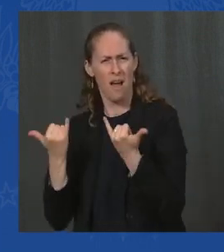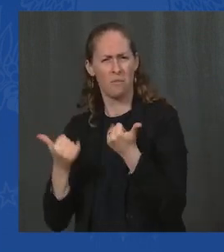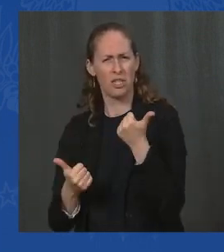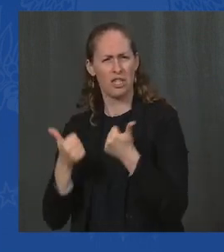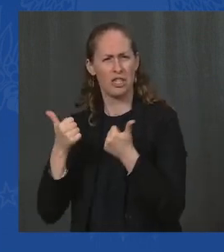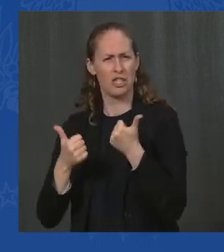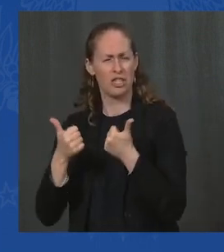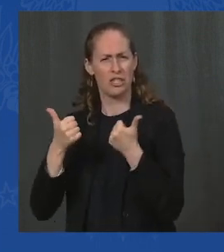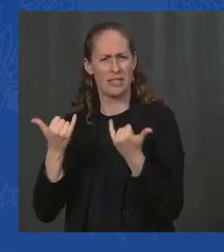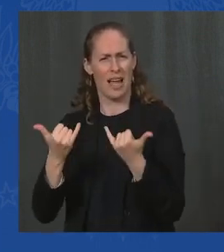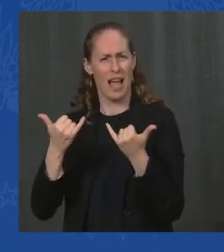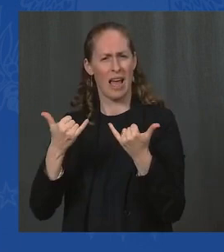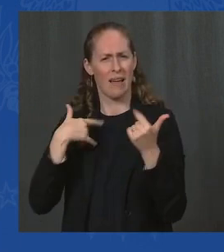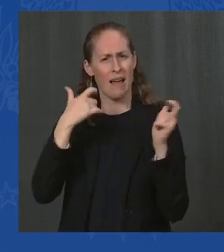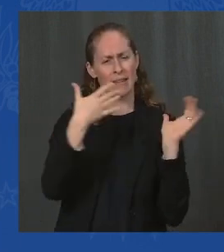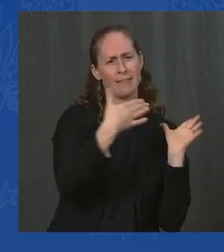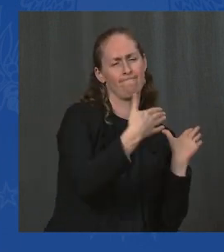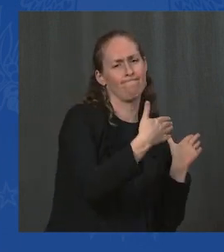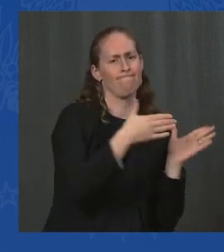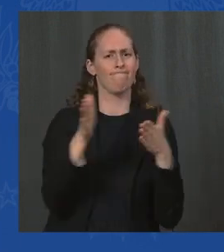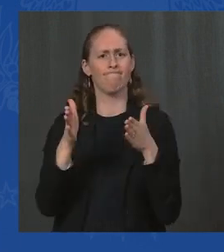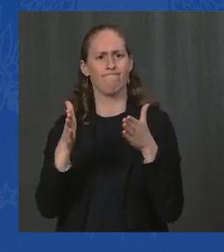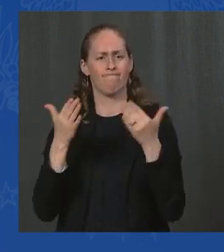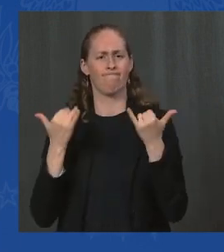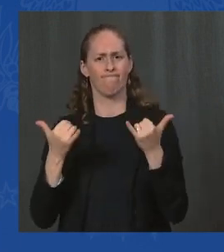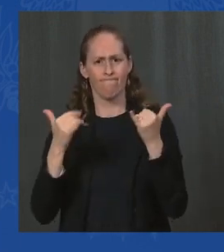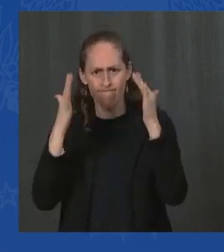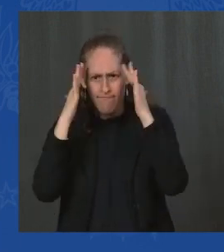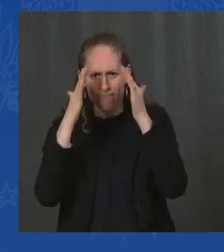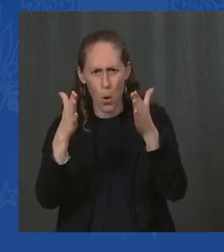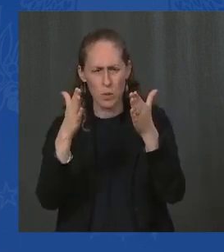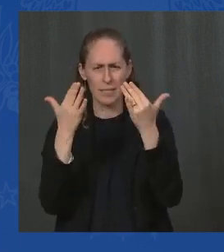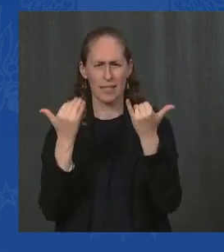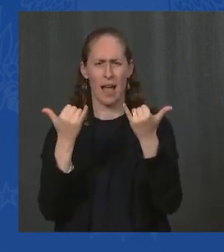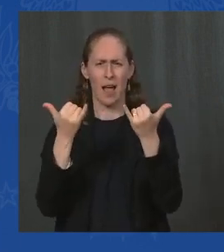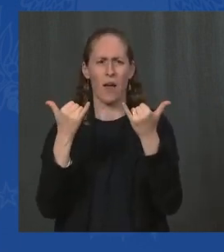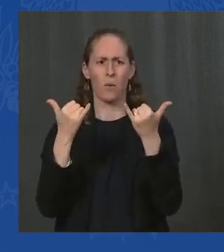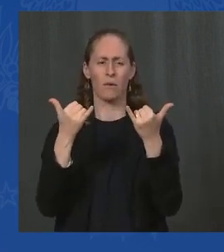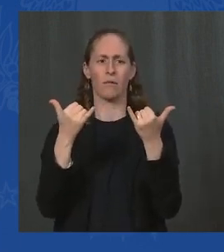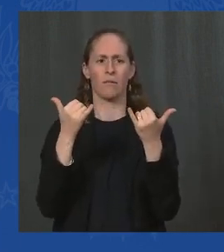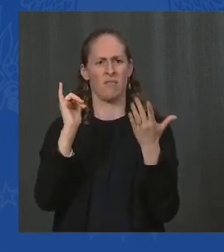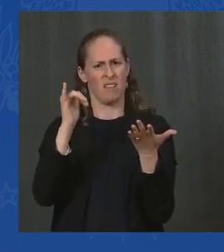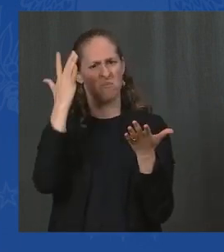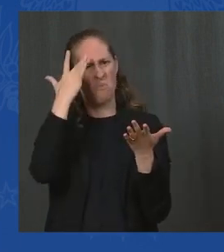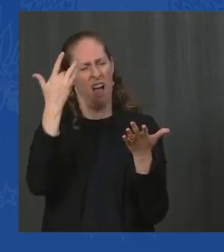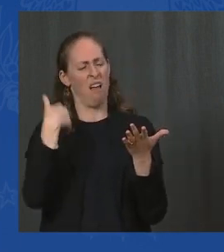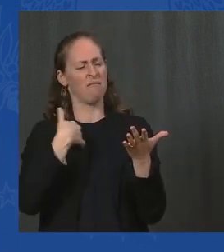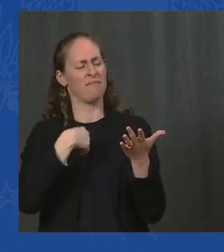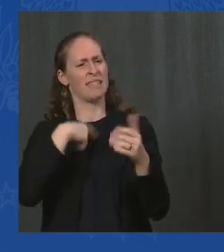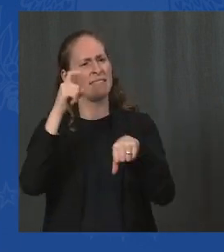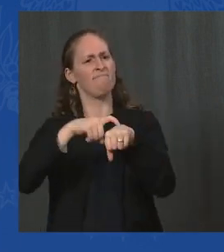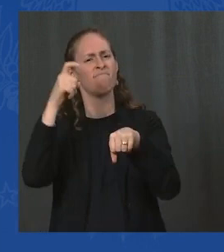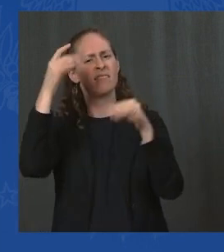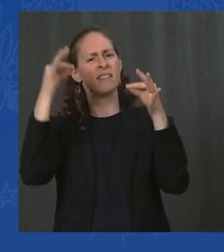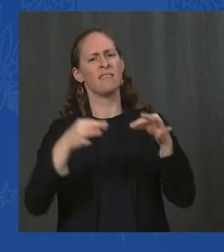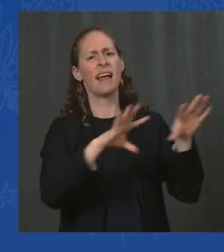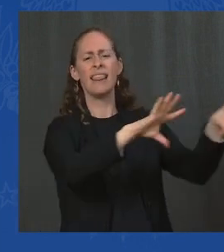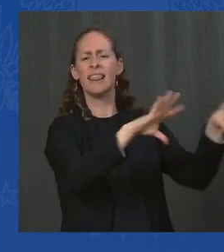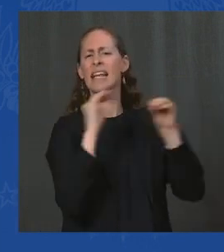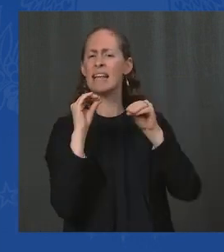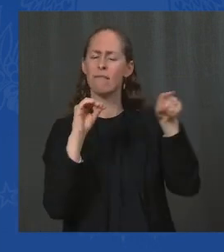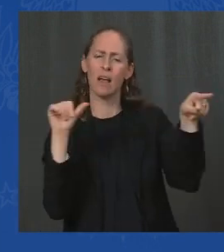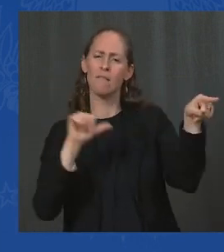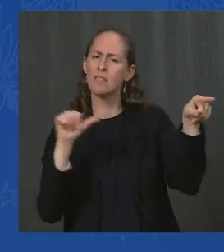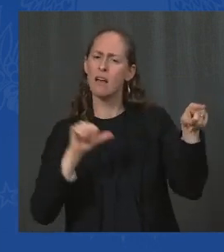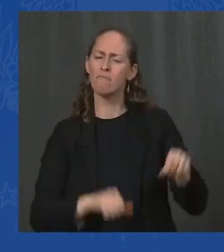That is the guiding principle behind my decisions about Afghanistan. I simply do not believe that